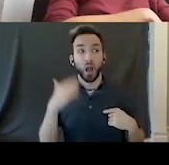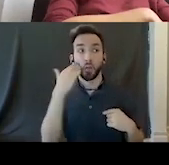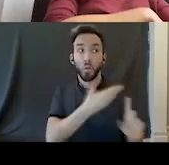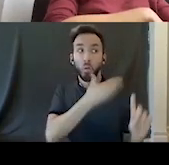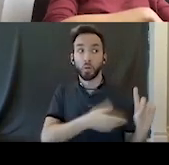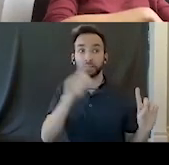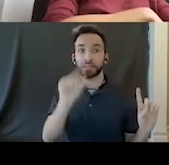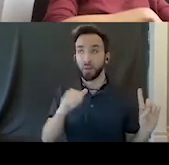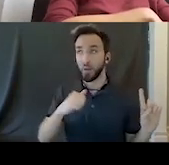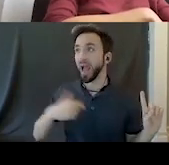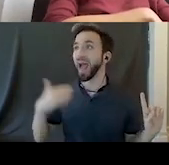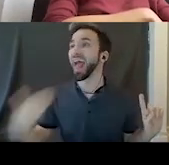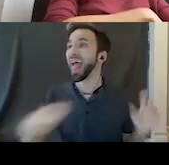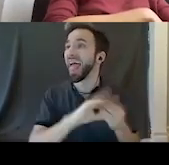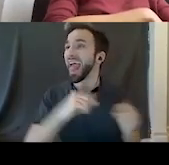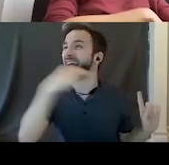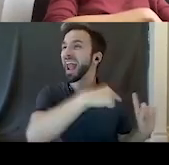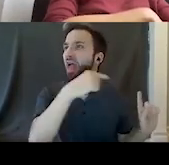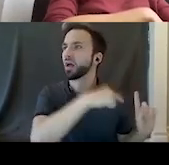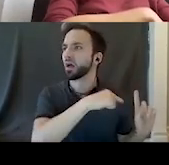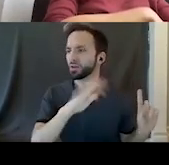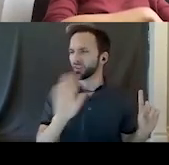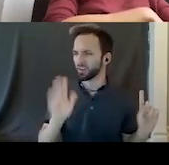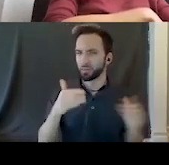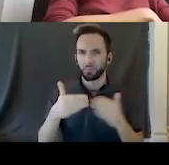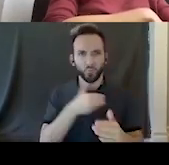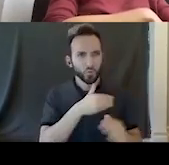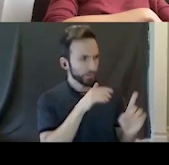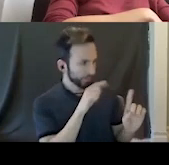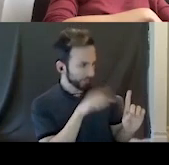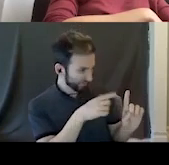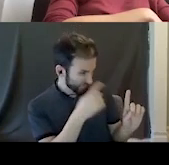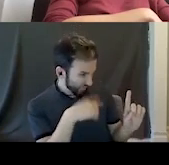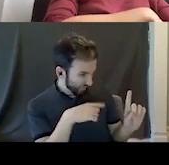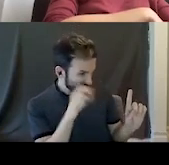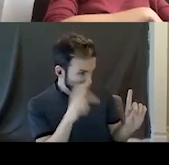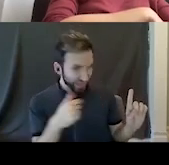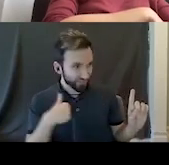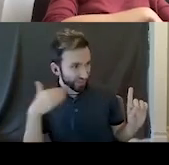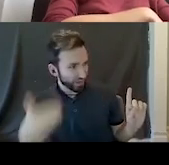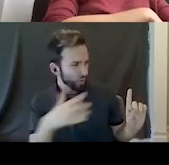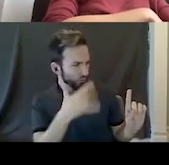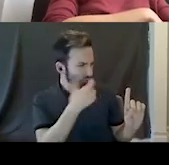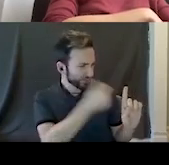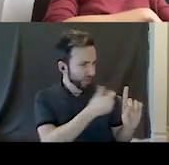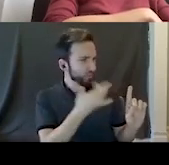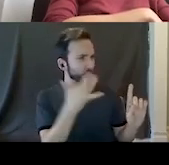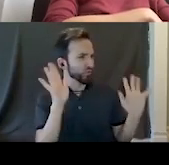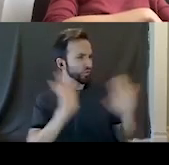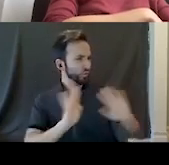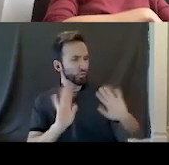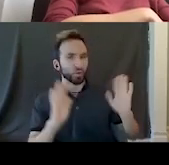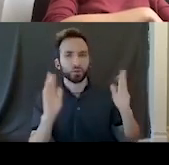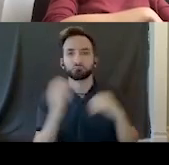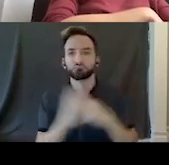are you comfortable with that or are you not? Offer your services. If you could be a note taker, if you could guide somebody to the next class,